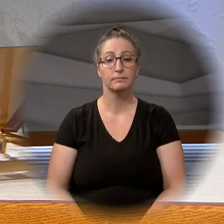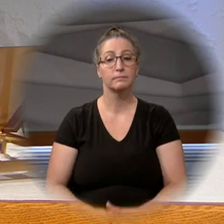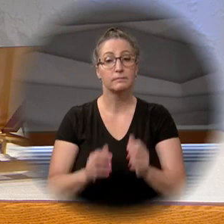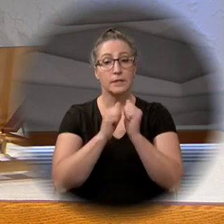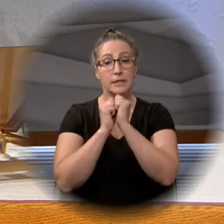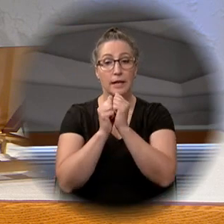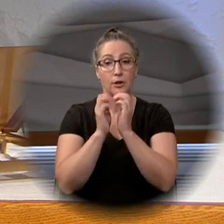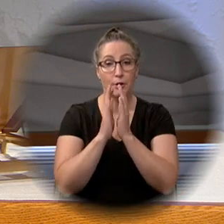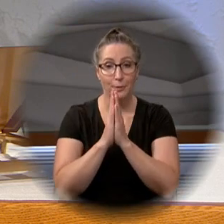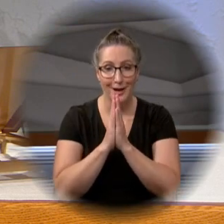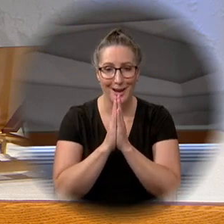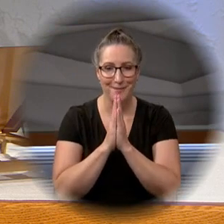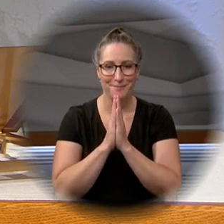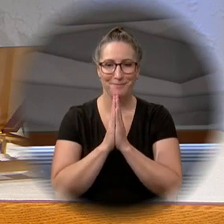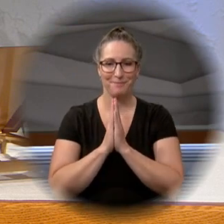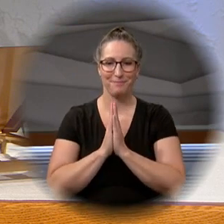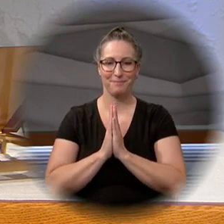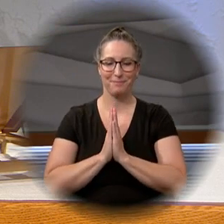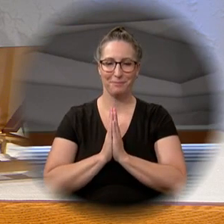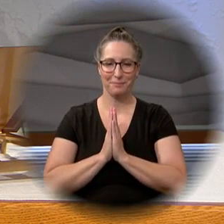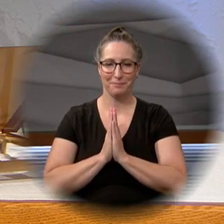Let us pray.